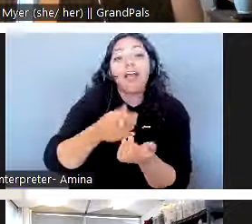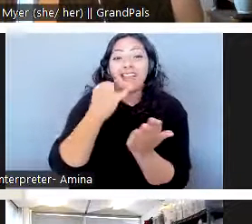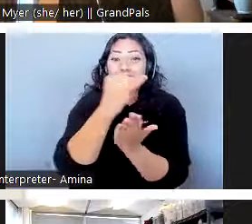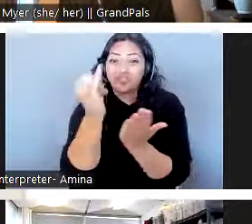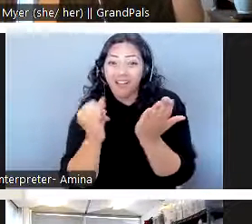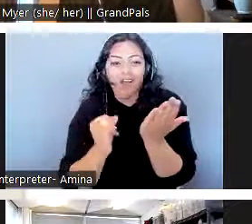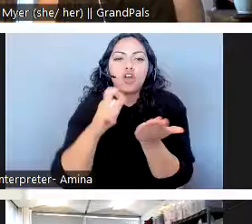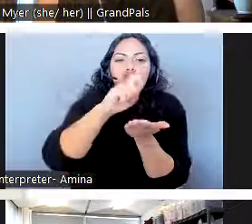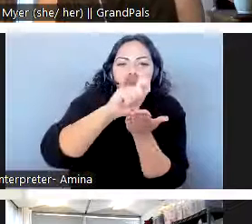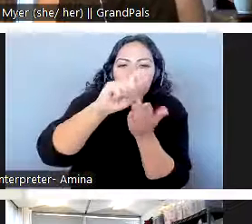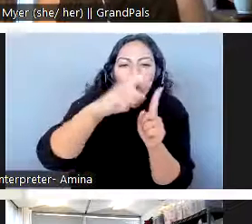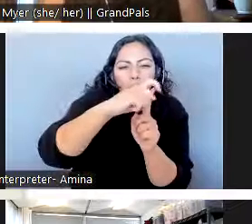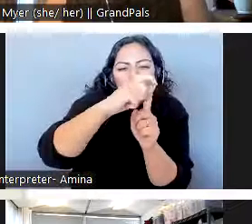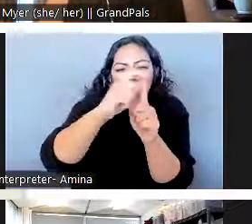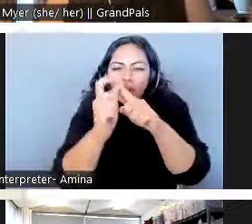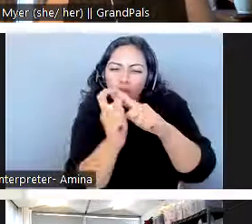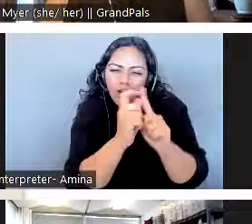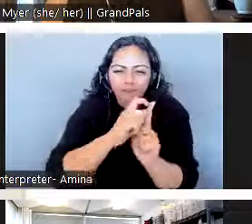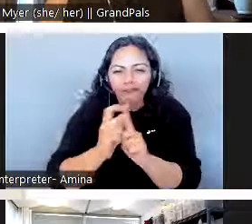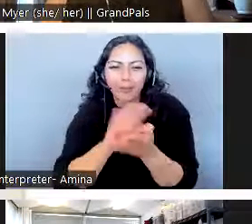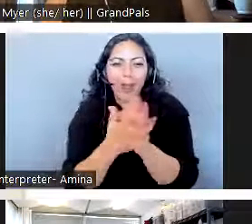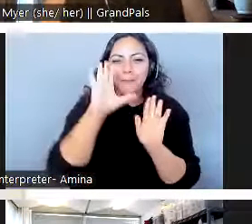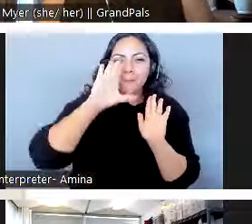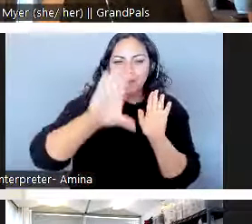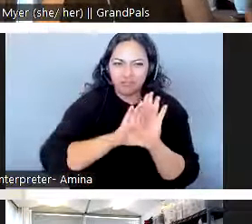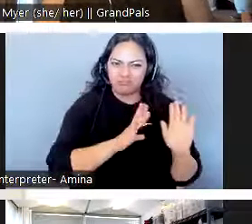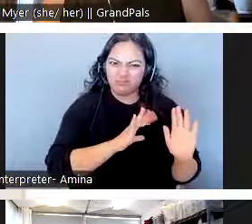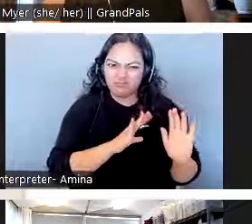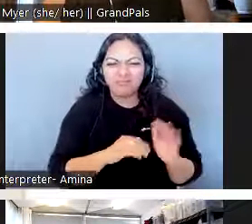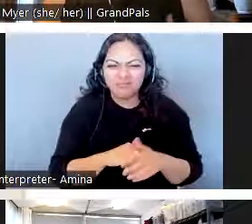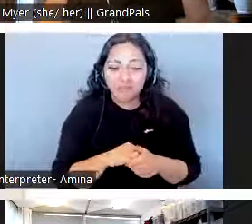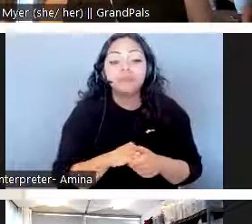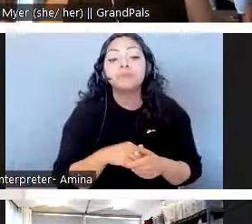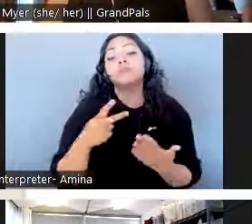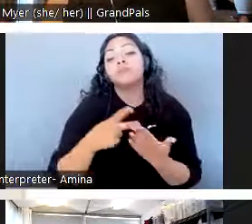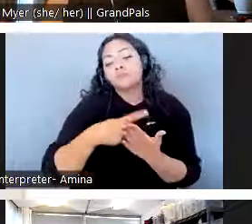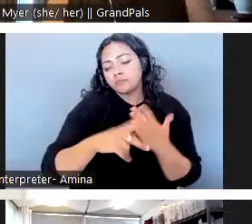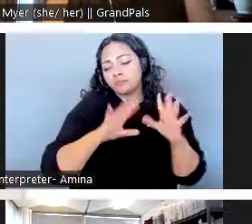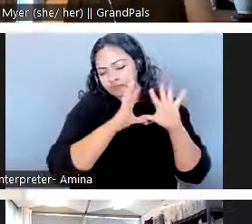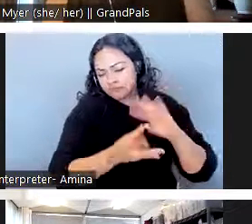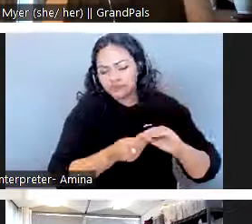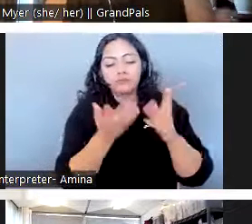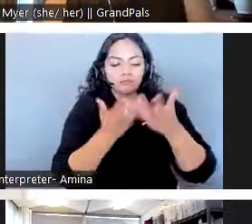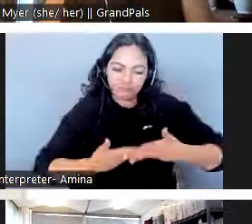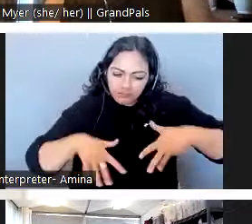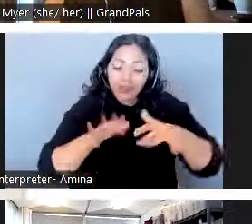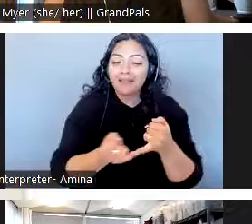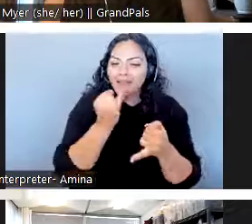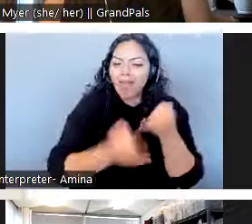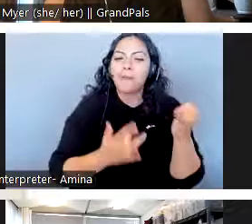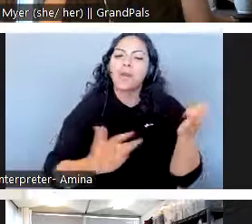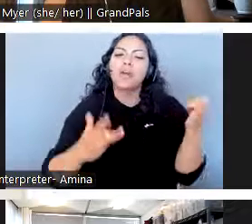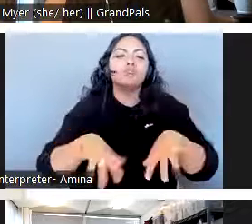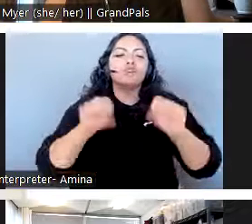became. And at the end of this program, it culminates in a wrap up or a celebratory